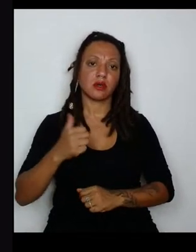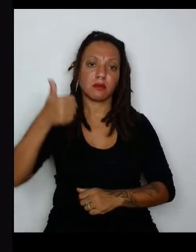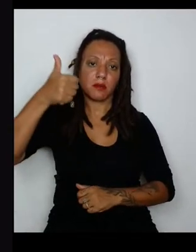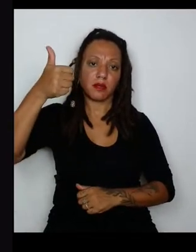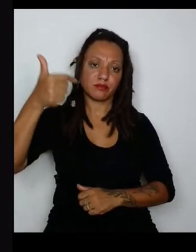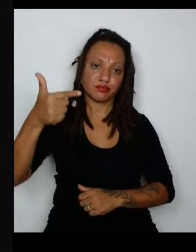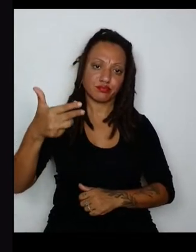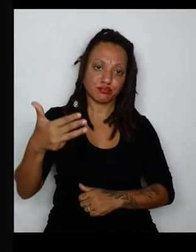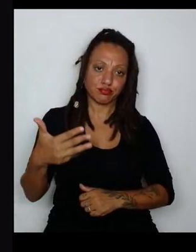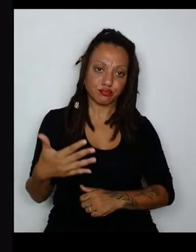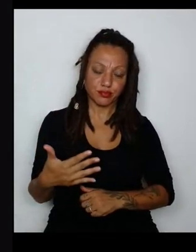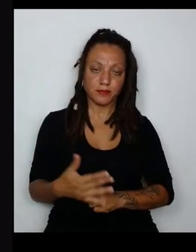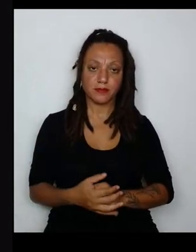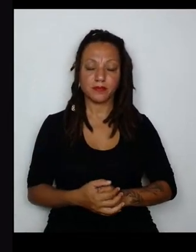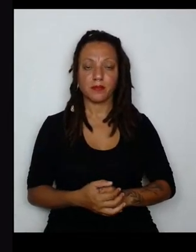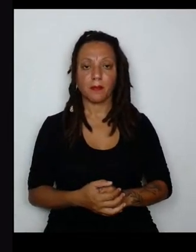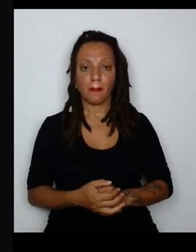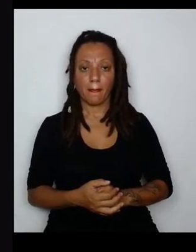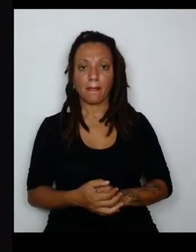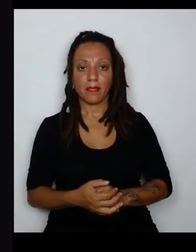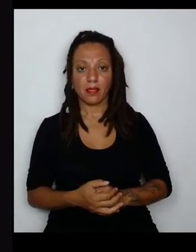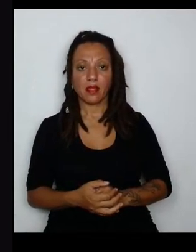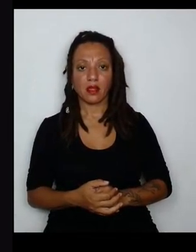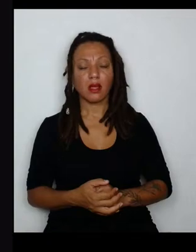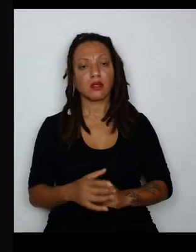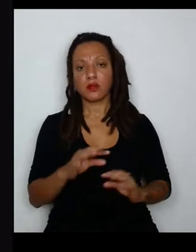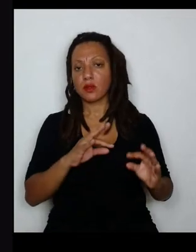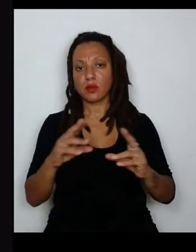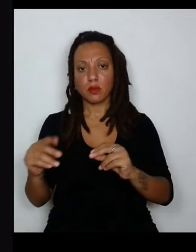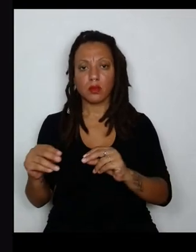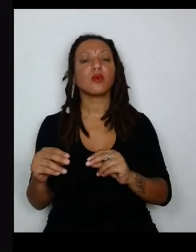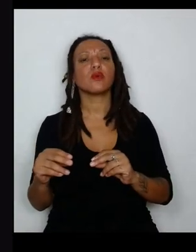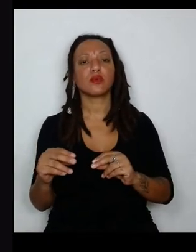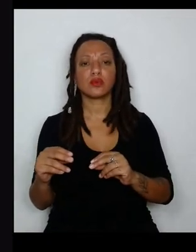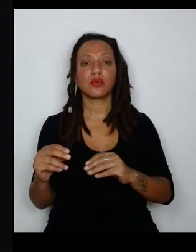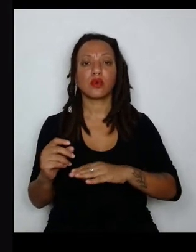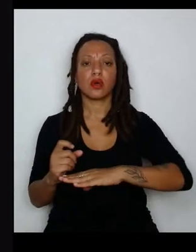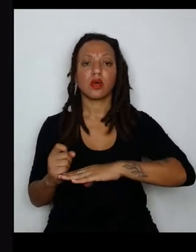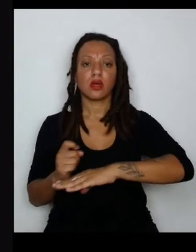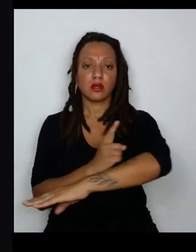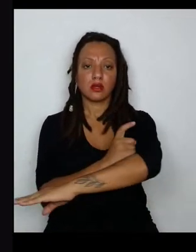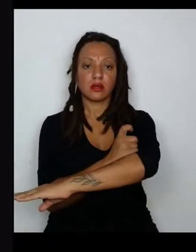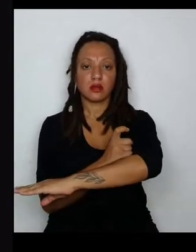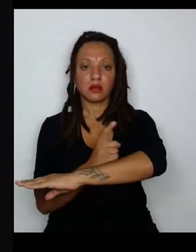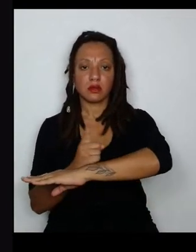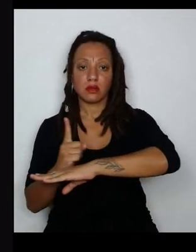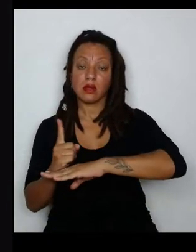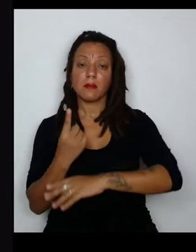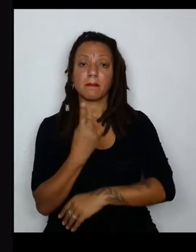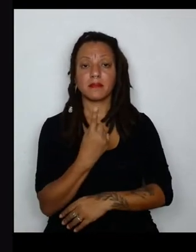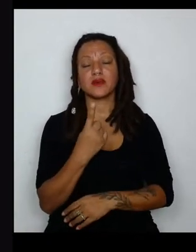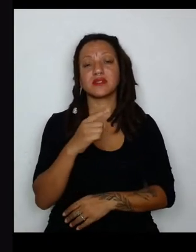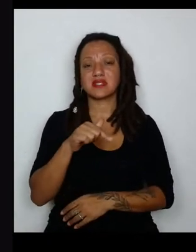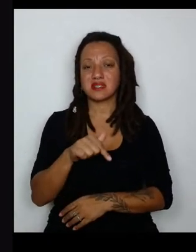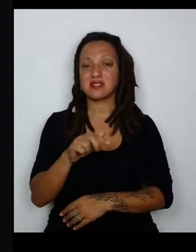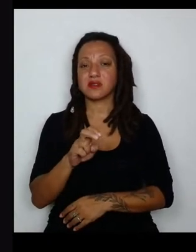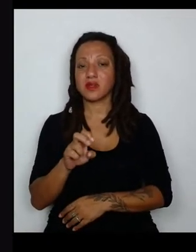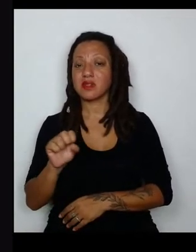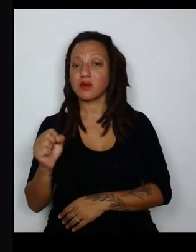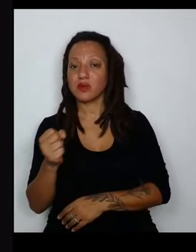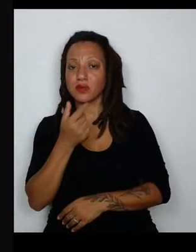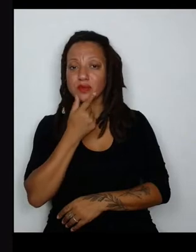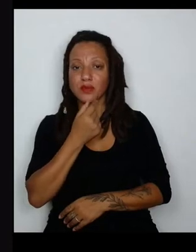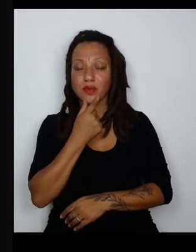sapiens so named in 1758 by the swede carl linnaeus